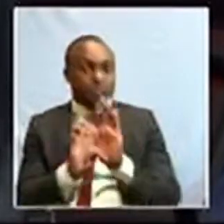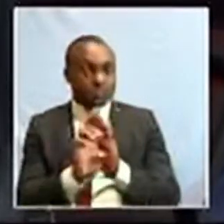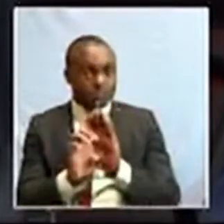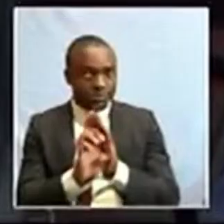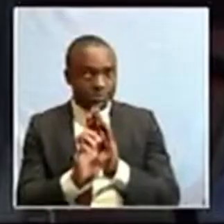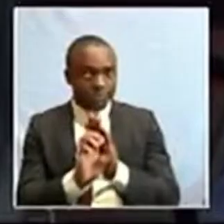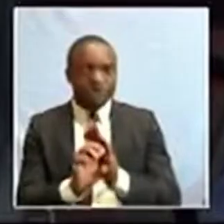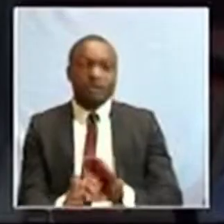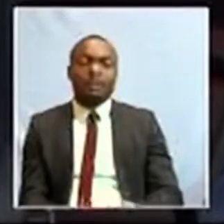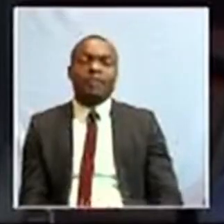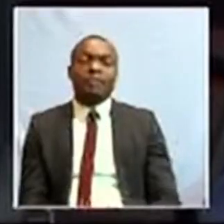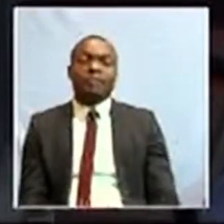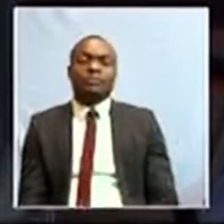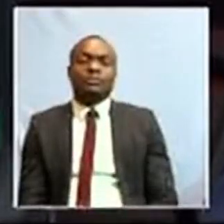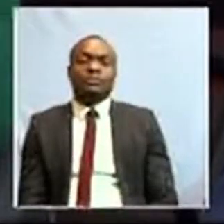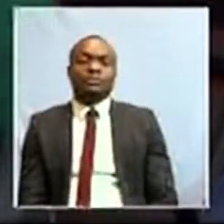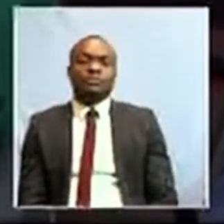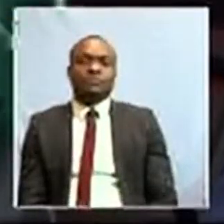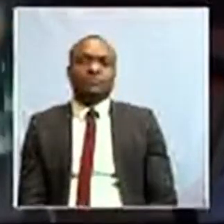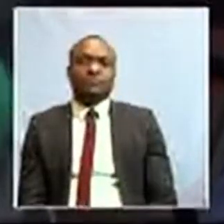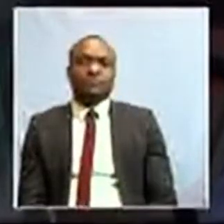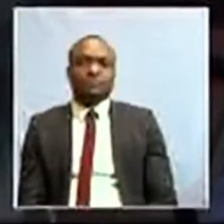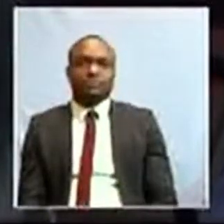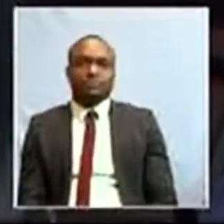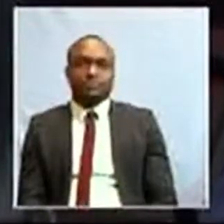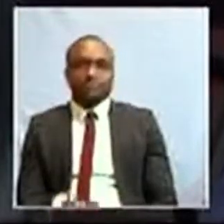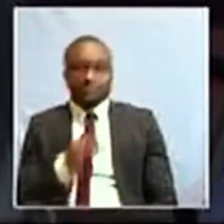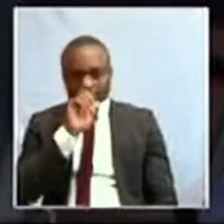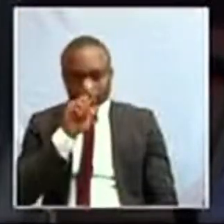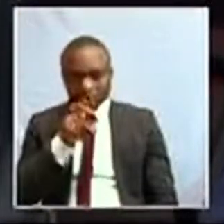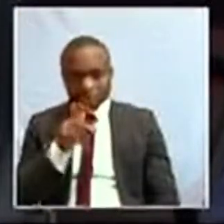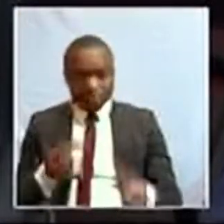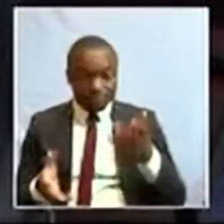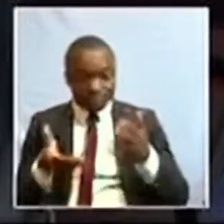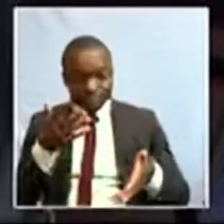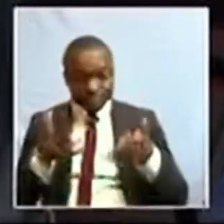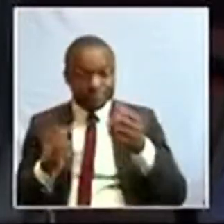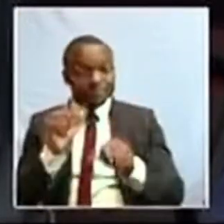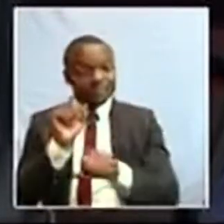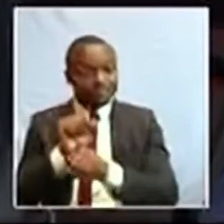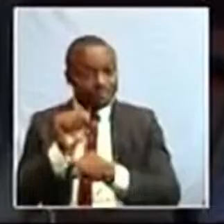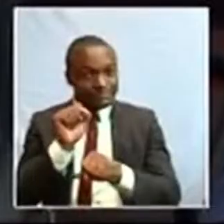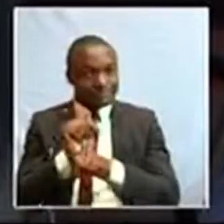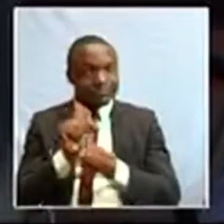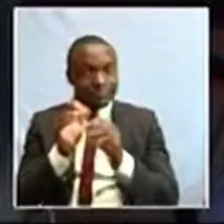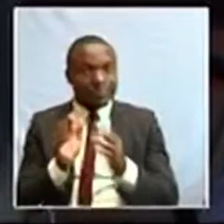example, it's ensuring its fire officers, its